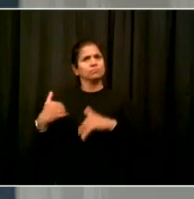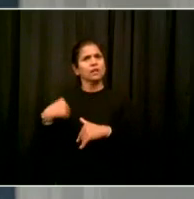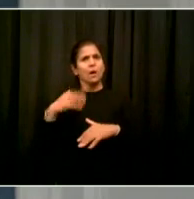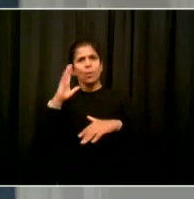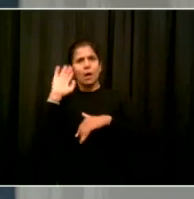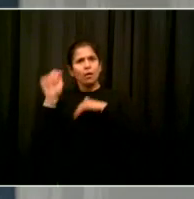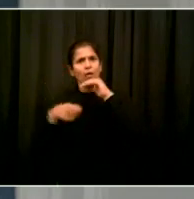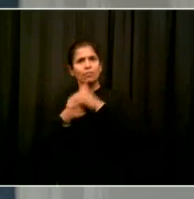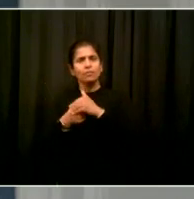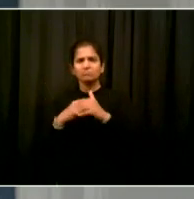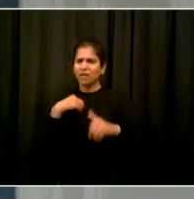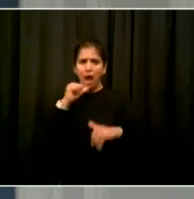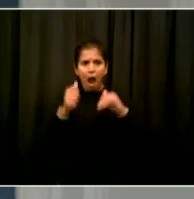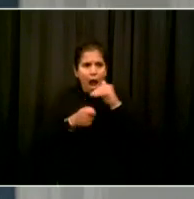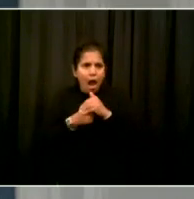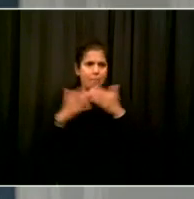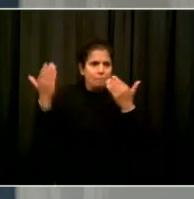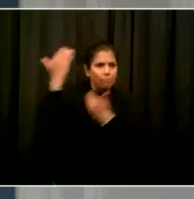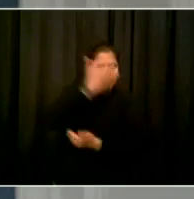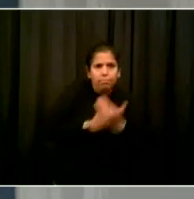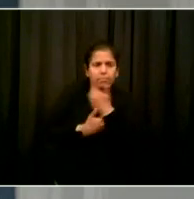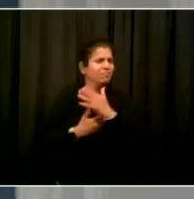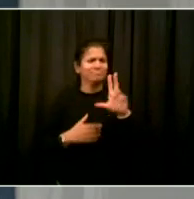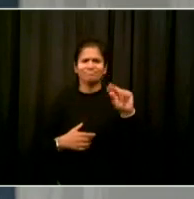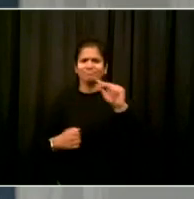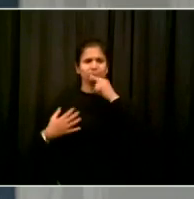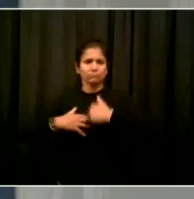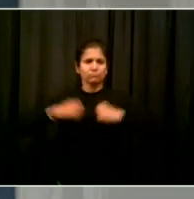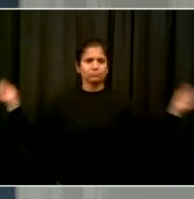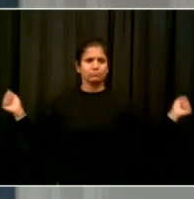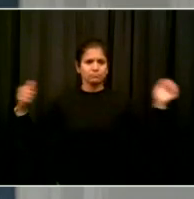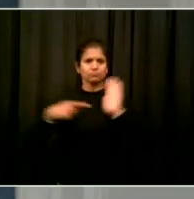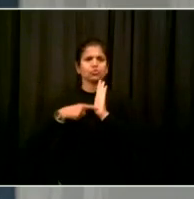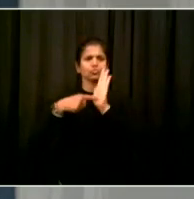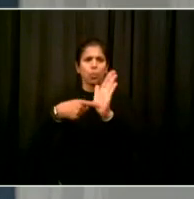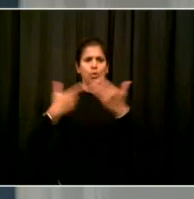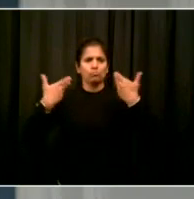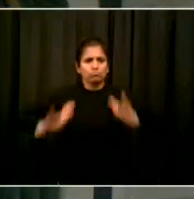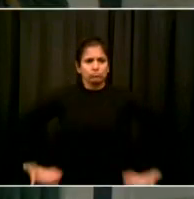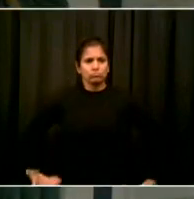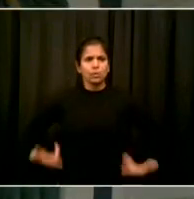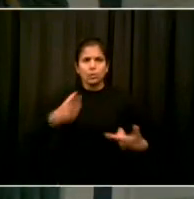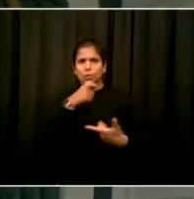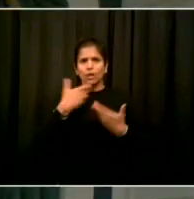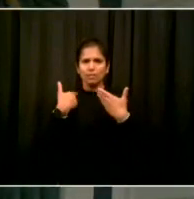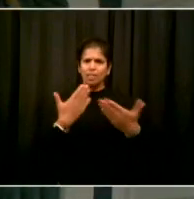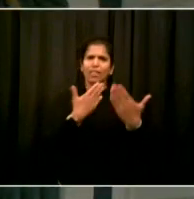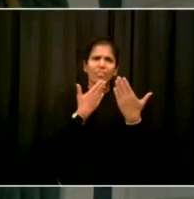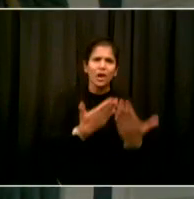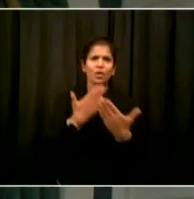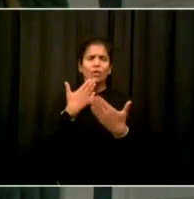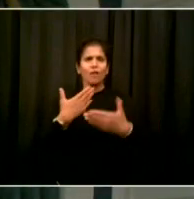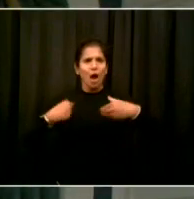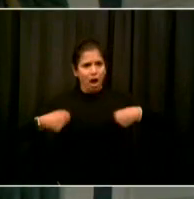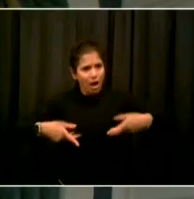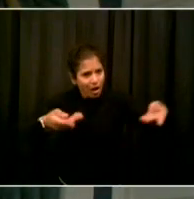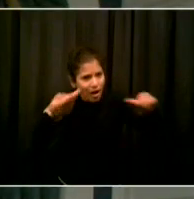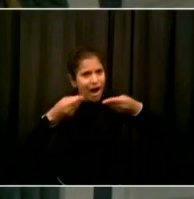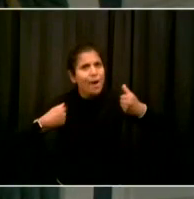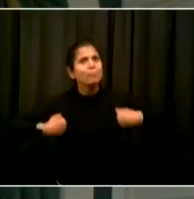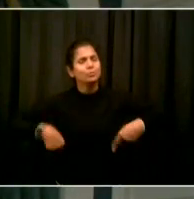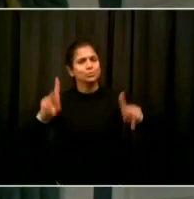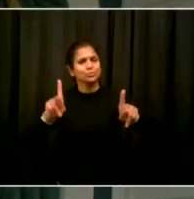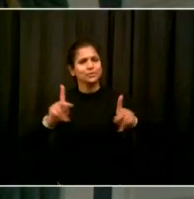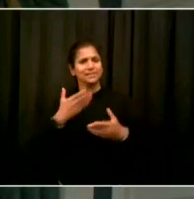day. So I'm so grateful for this opportunity. Thank you. Thank you. Go ahead, back to